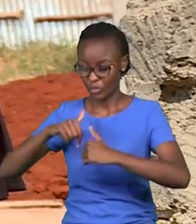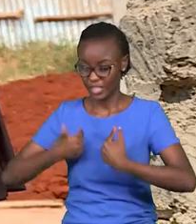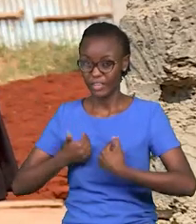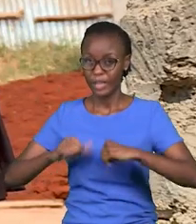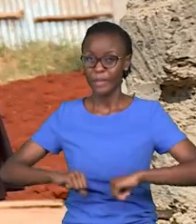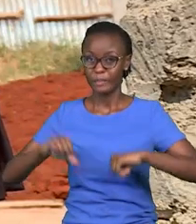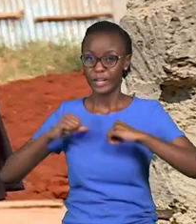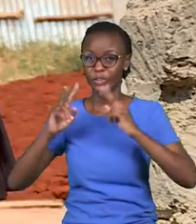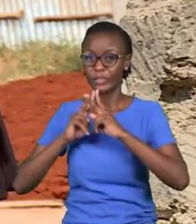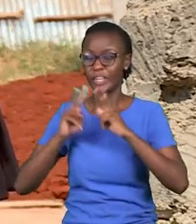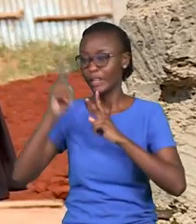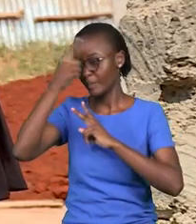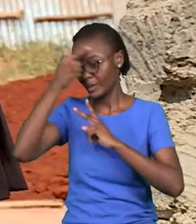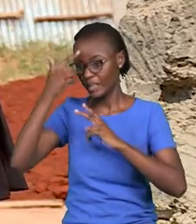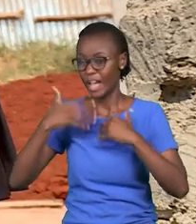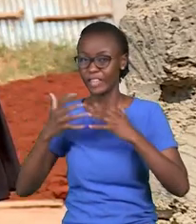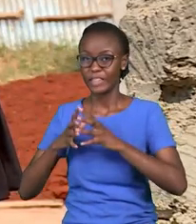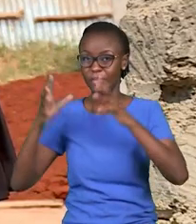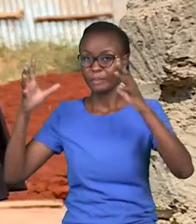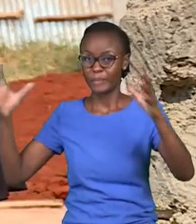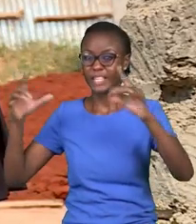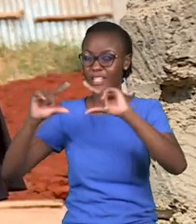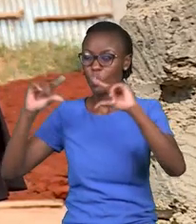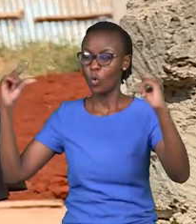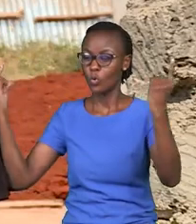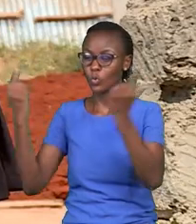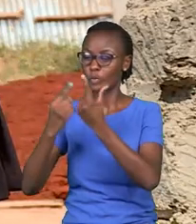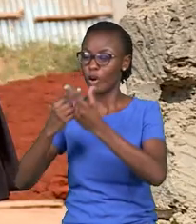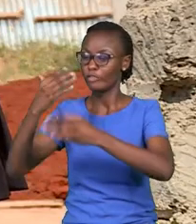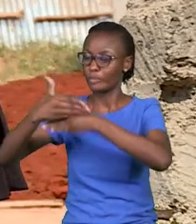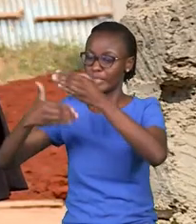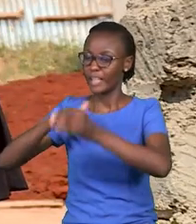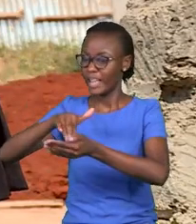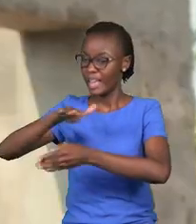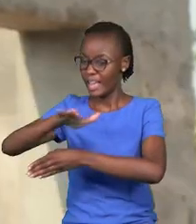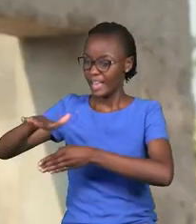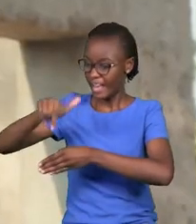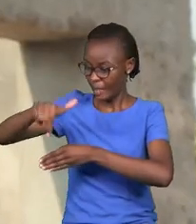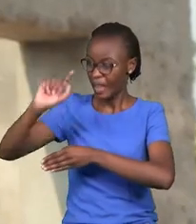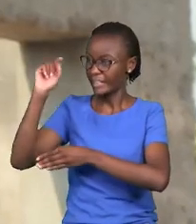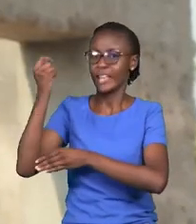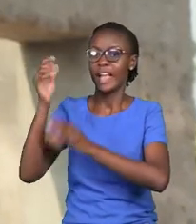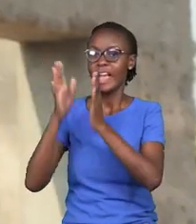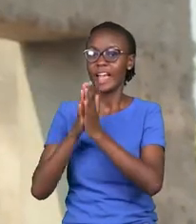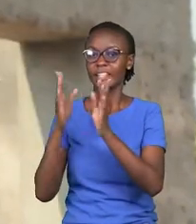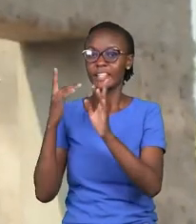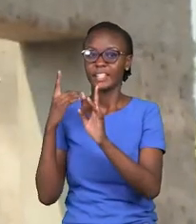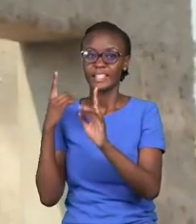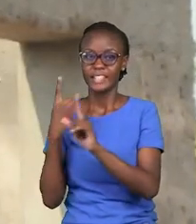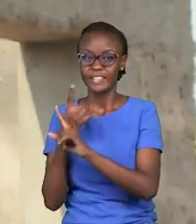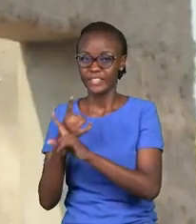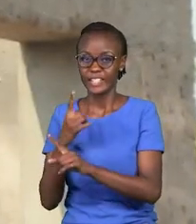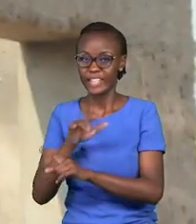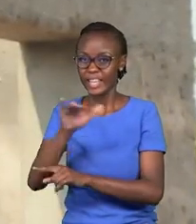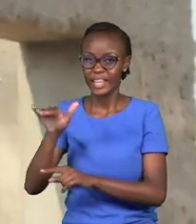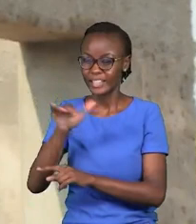being the home of the largest group of built environment professionals in the country and in the region, actually. We are the envy of several associations within the